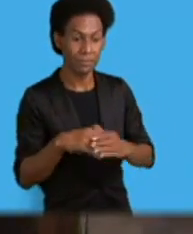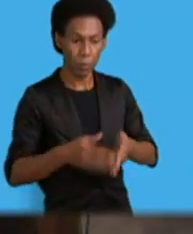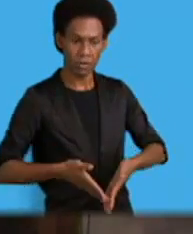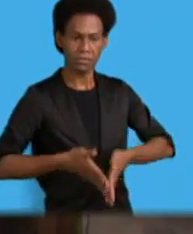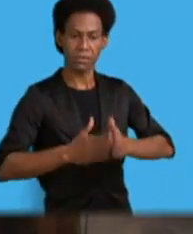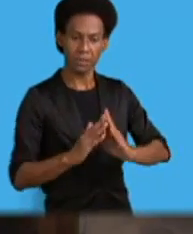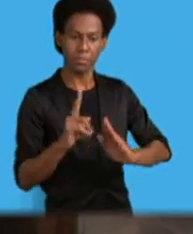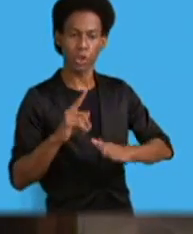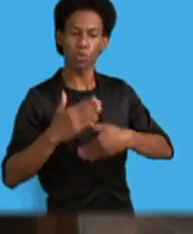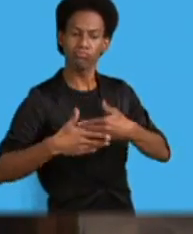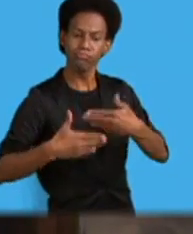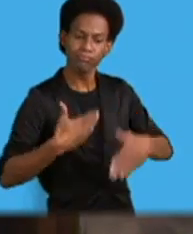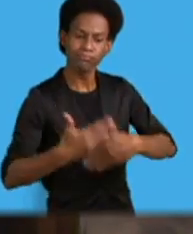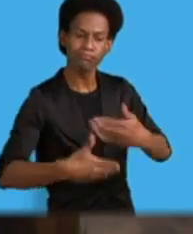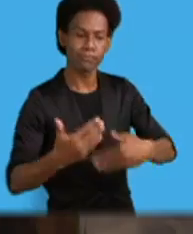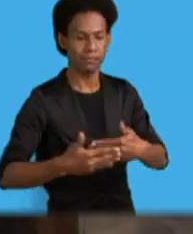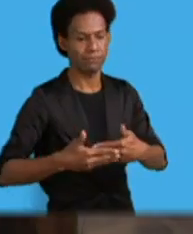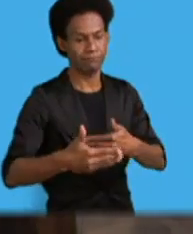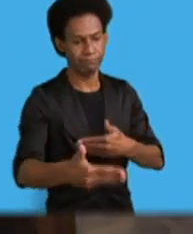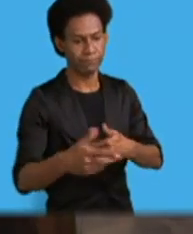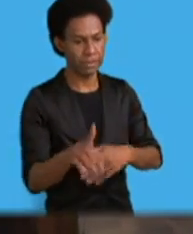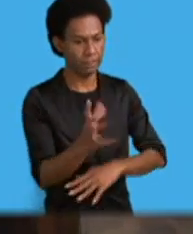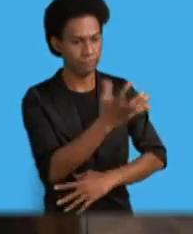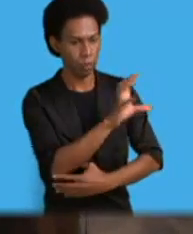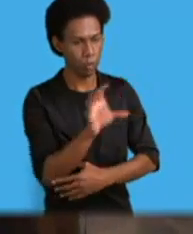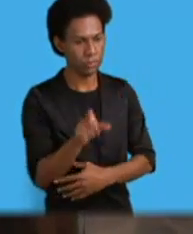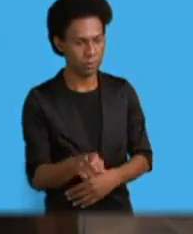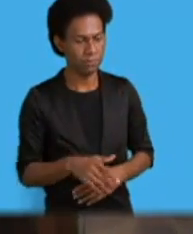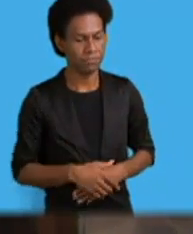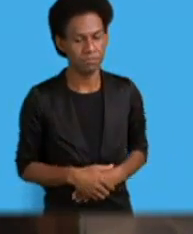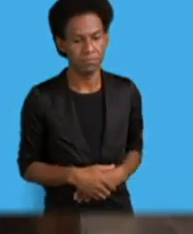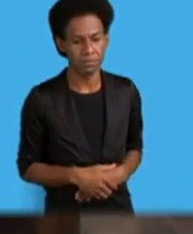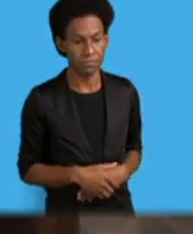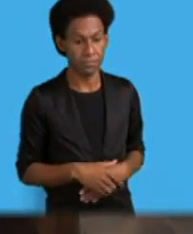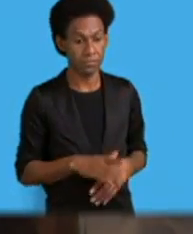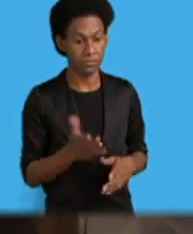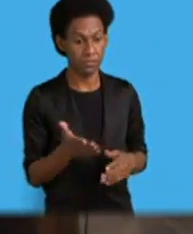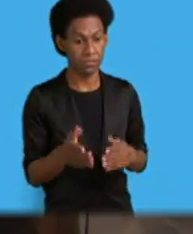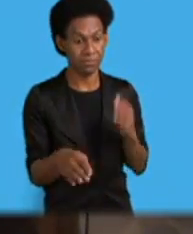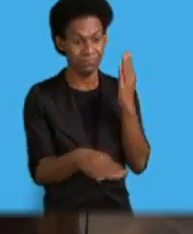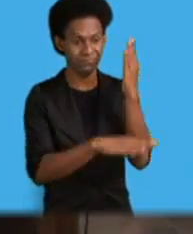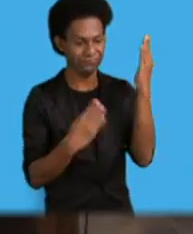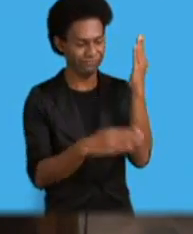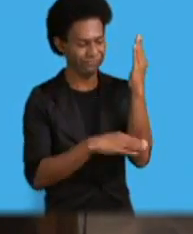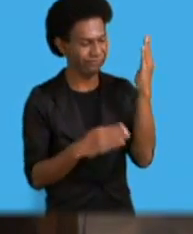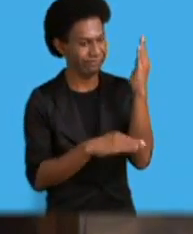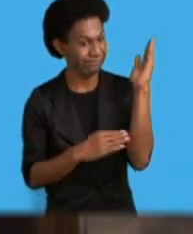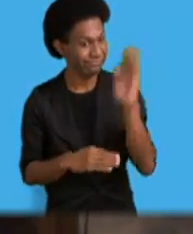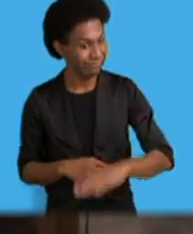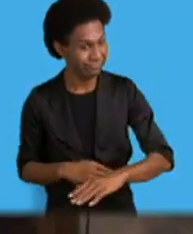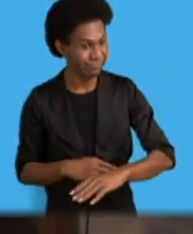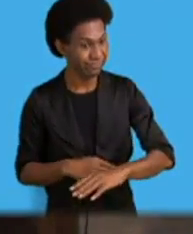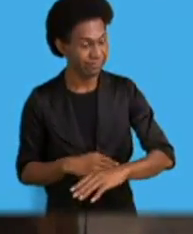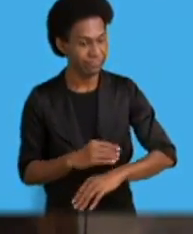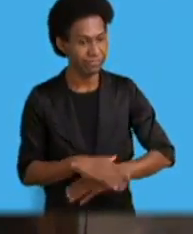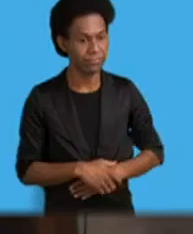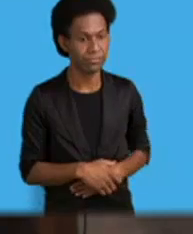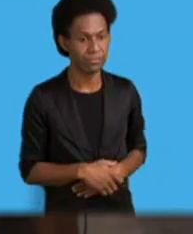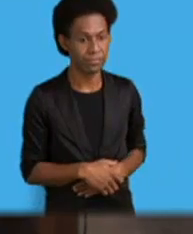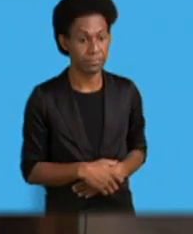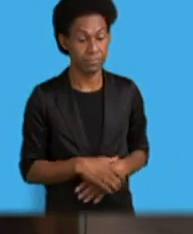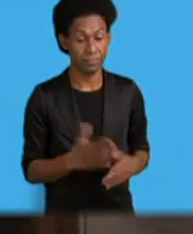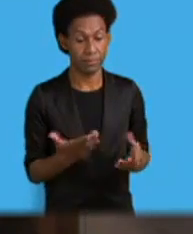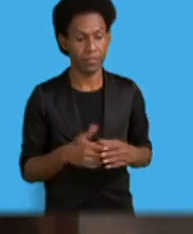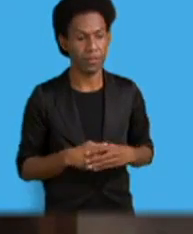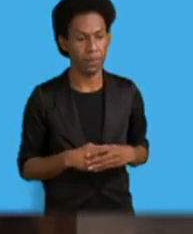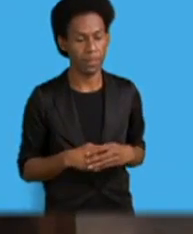the enforcement of sustainable logging policy by implementing species-specific diameter limits. And thirdly, the